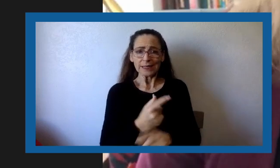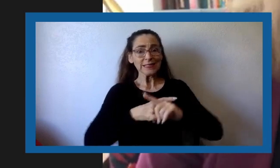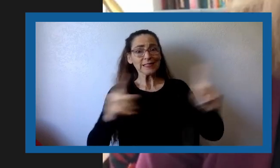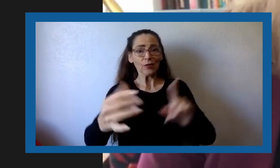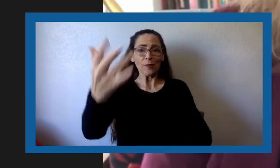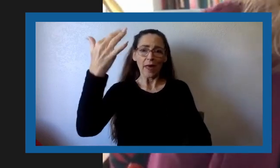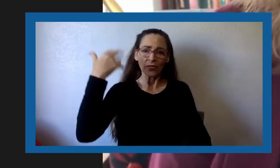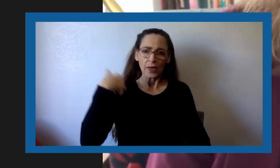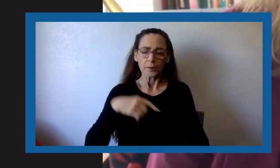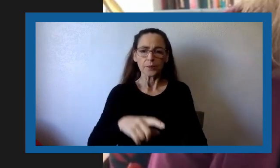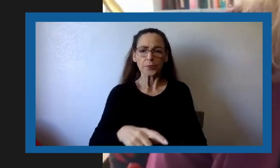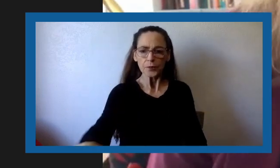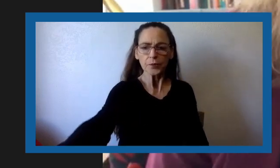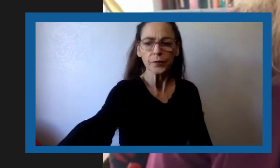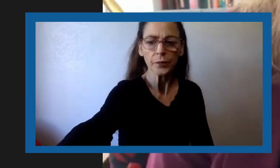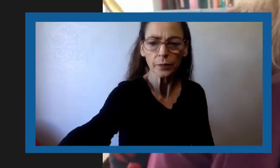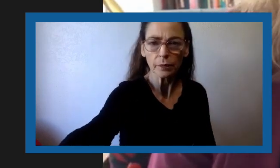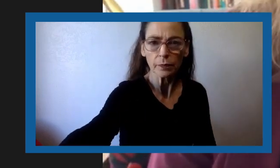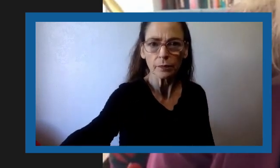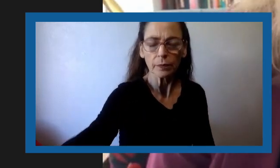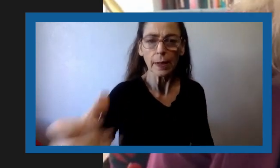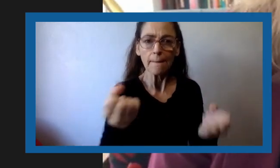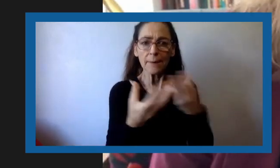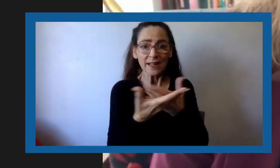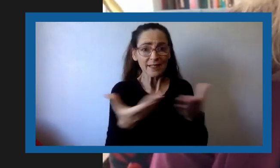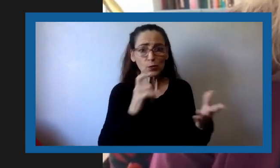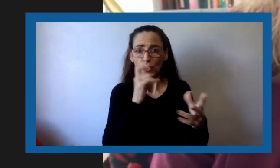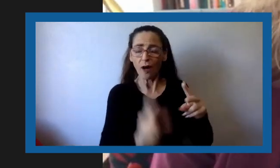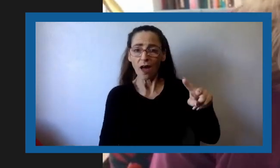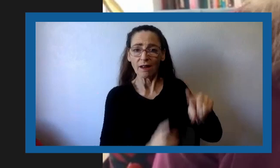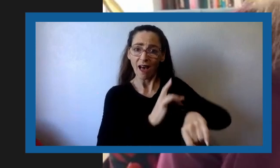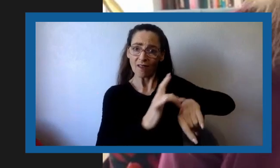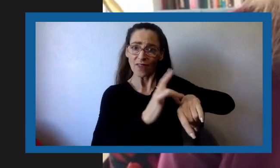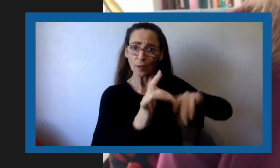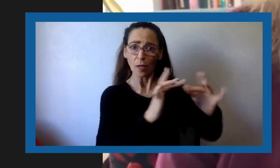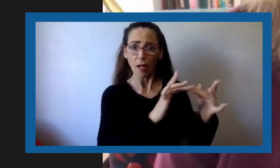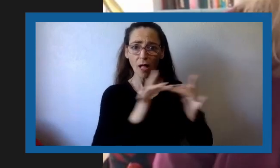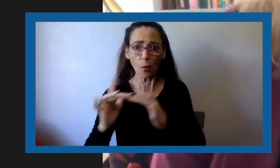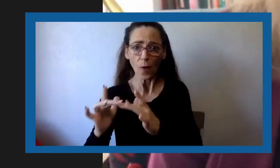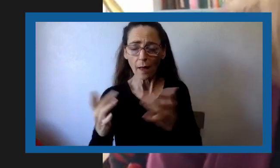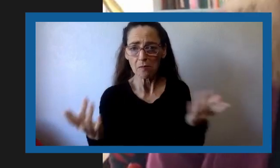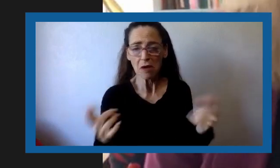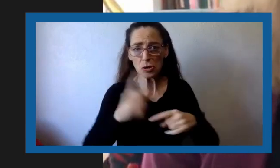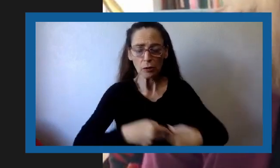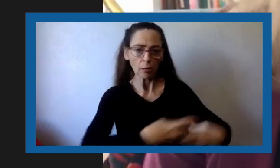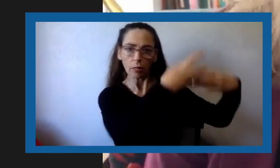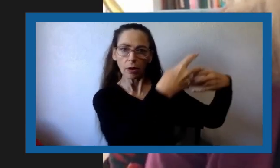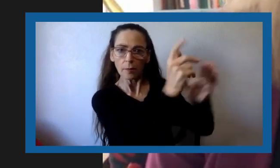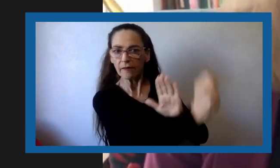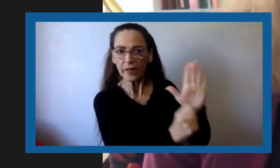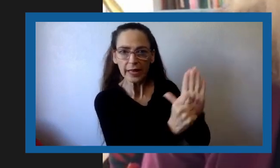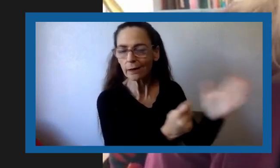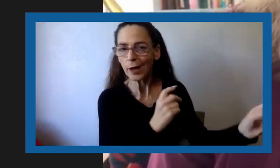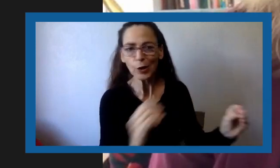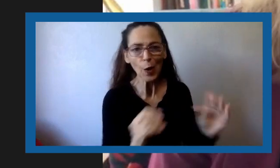of the news sources weren't on the web yet, hadn't created their presences. You couldn't just look up a video. There was